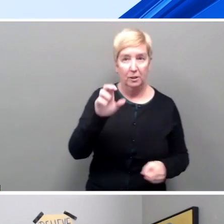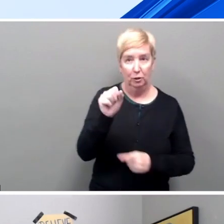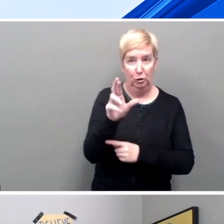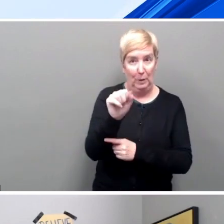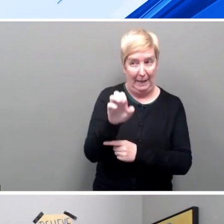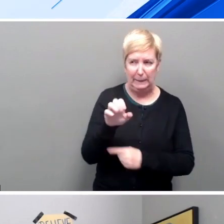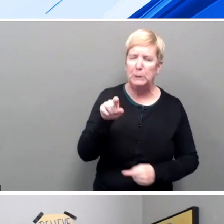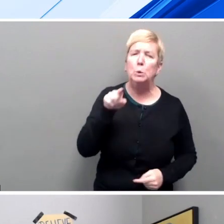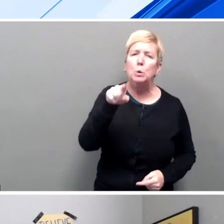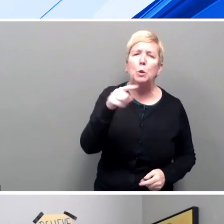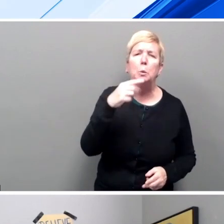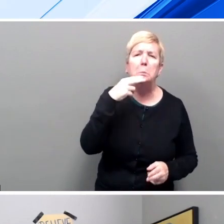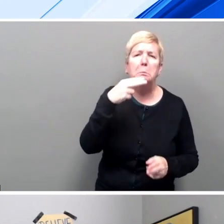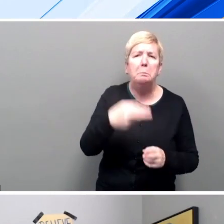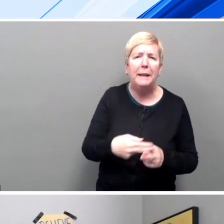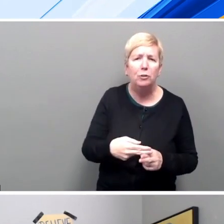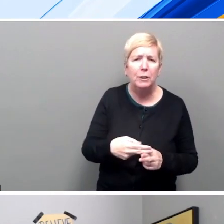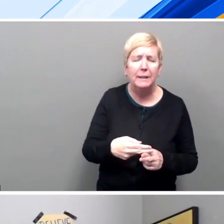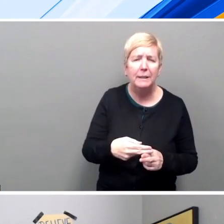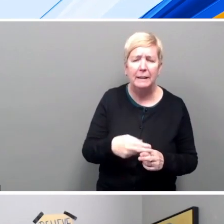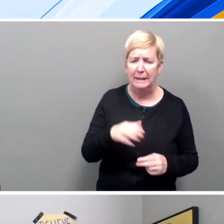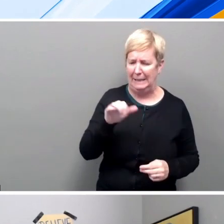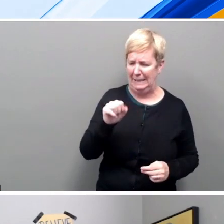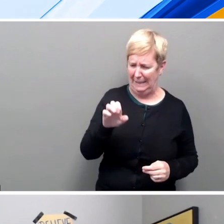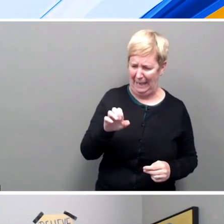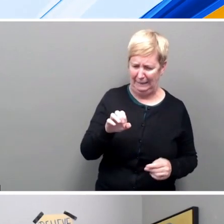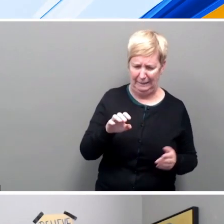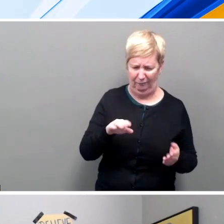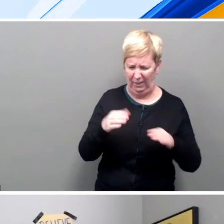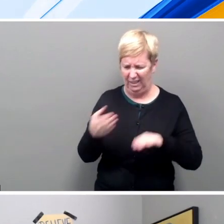the I guess it's the case fatality rates, what you call it, it's